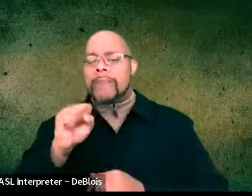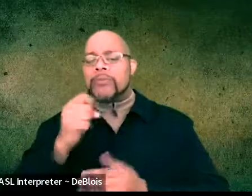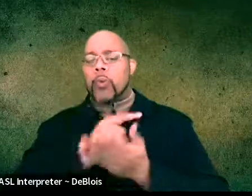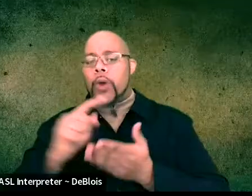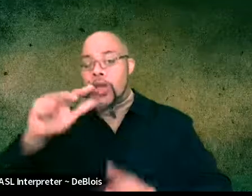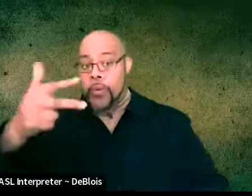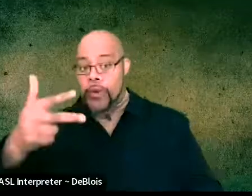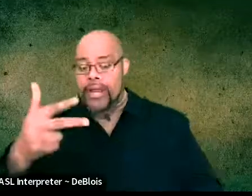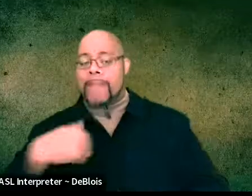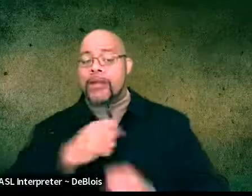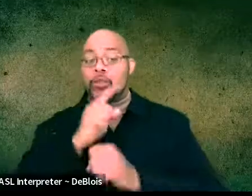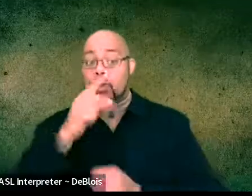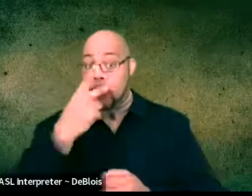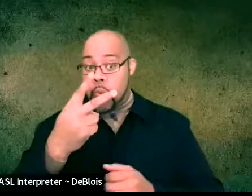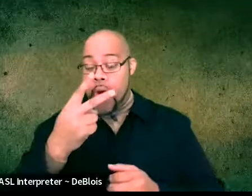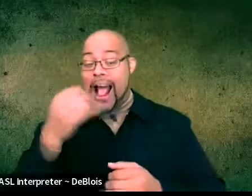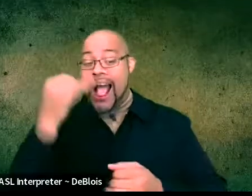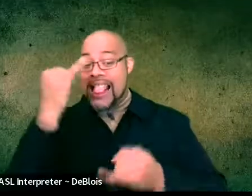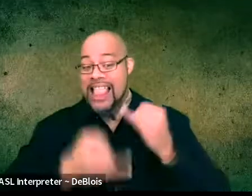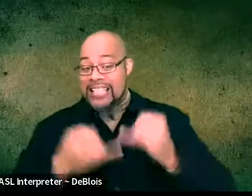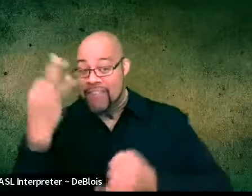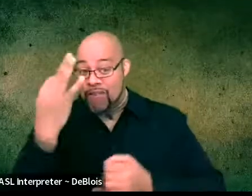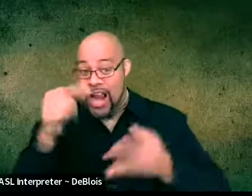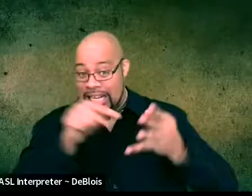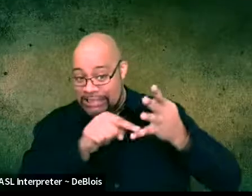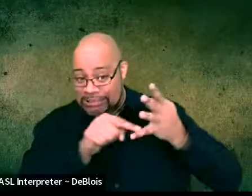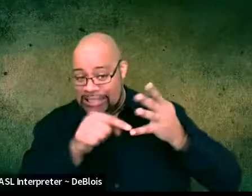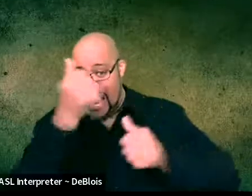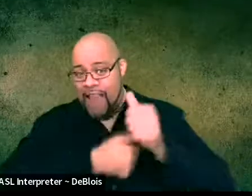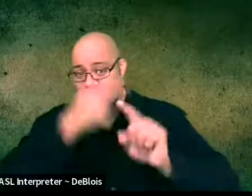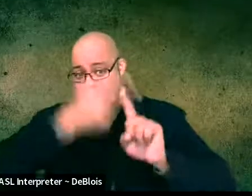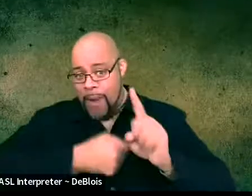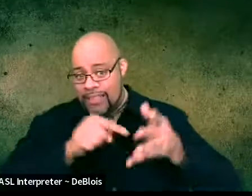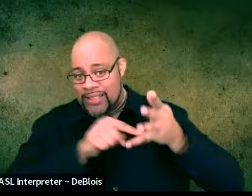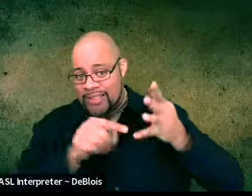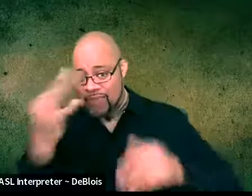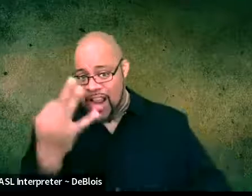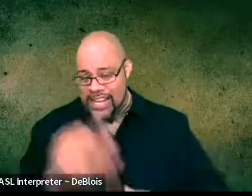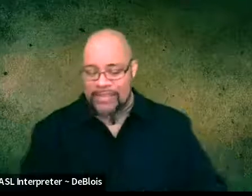in last Friday of every month.